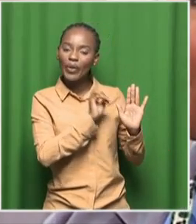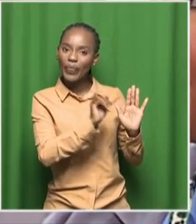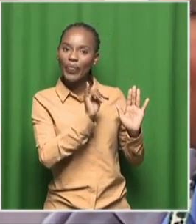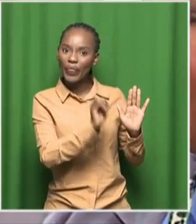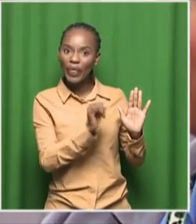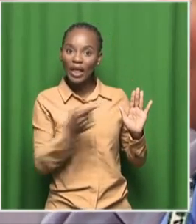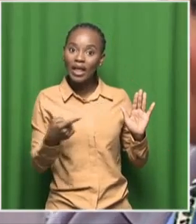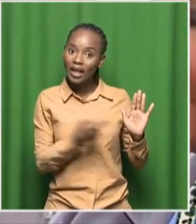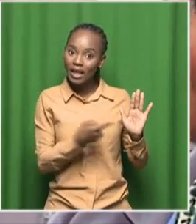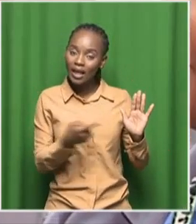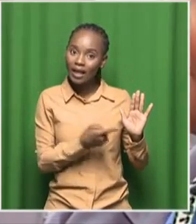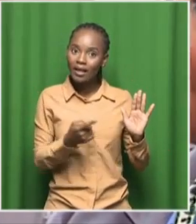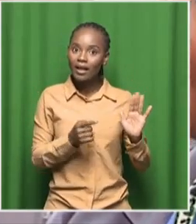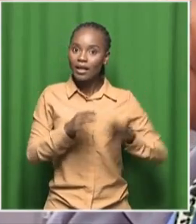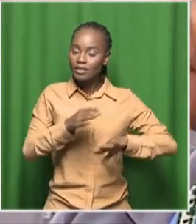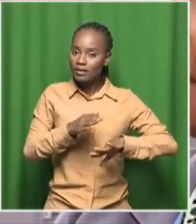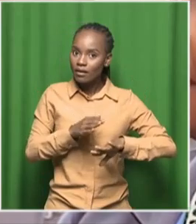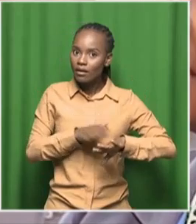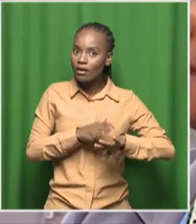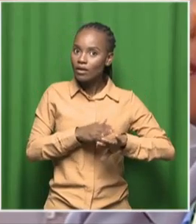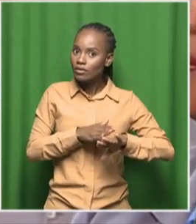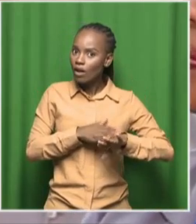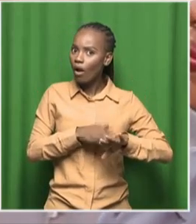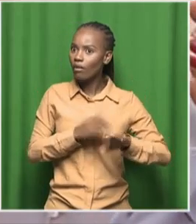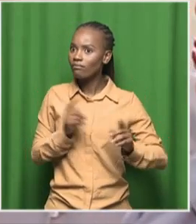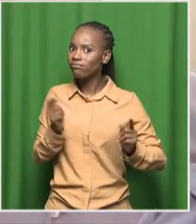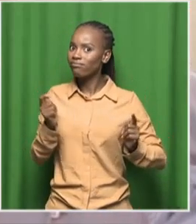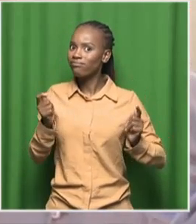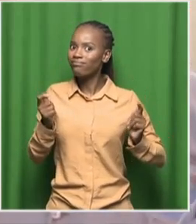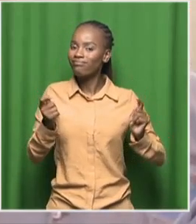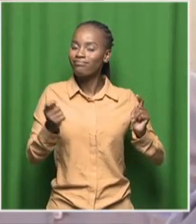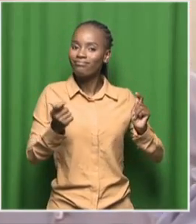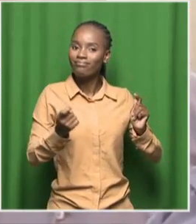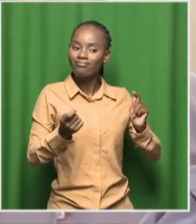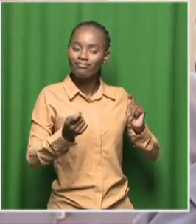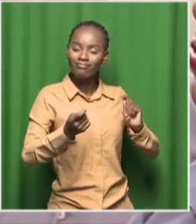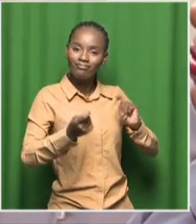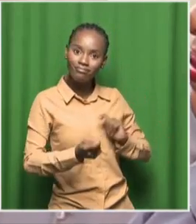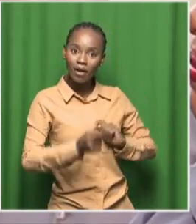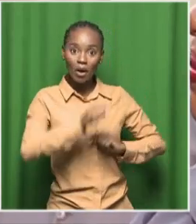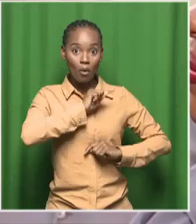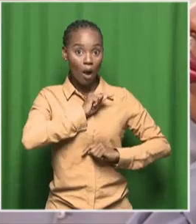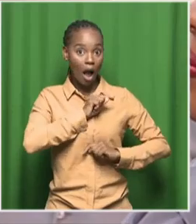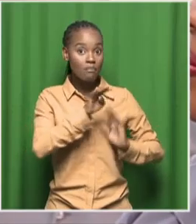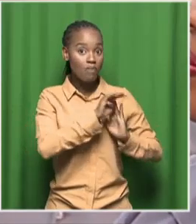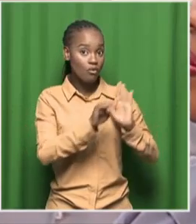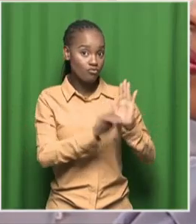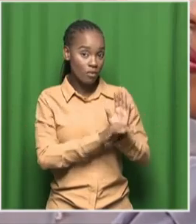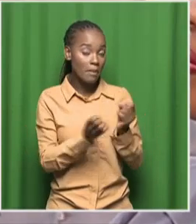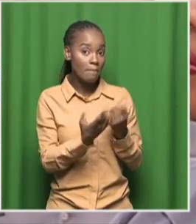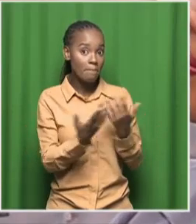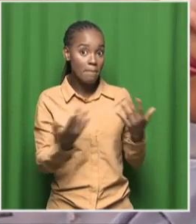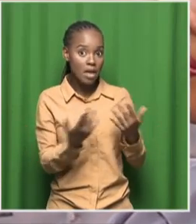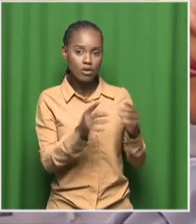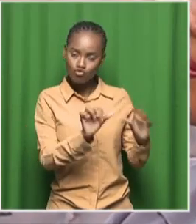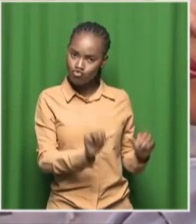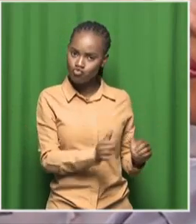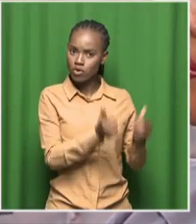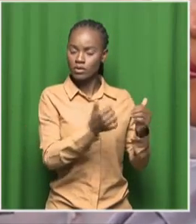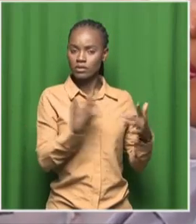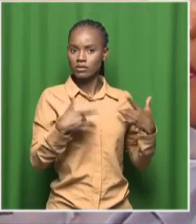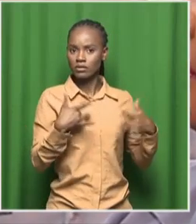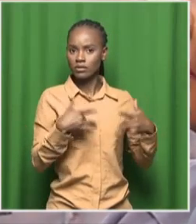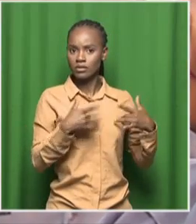think that with the kind of exciting programs that we have in most of these Tvet colleges, we